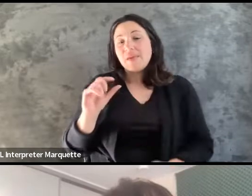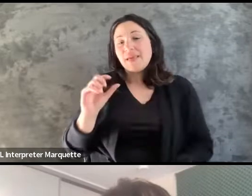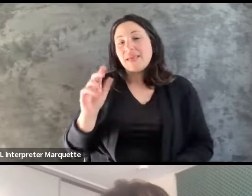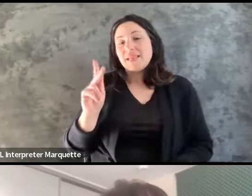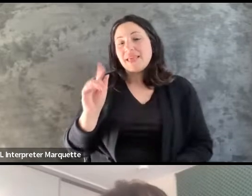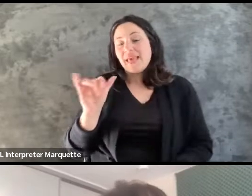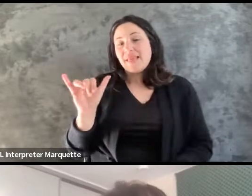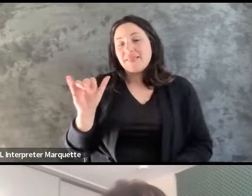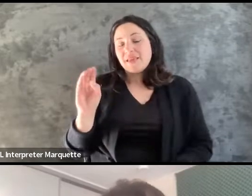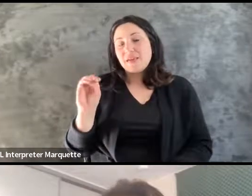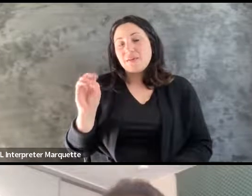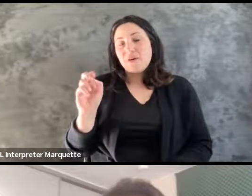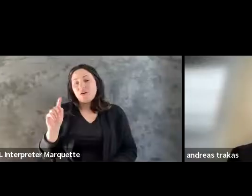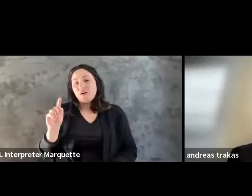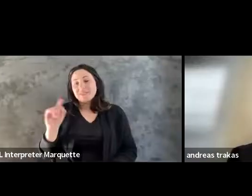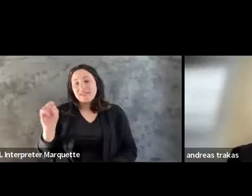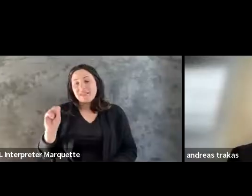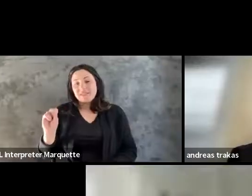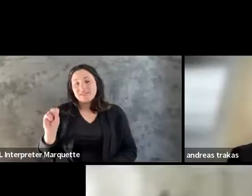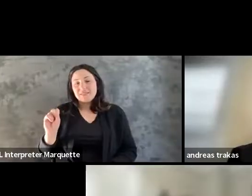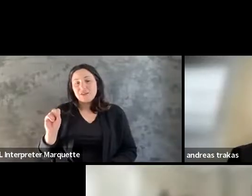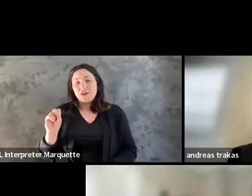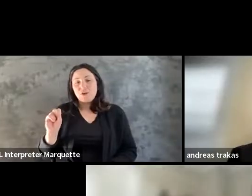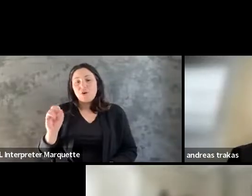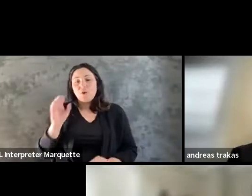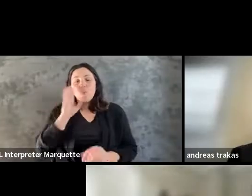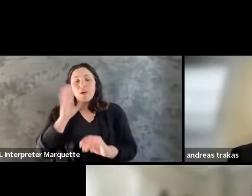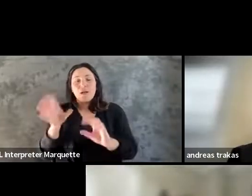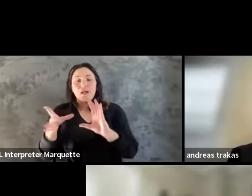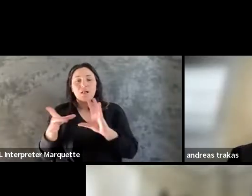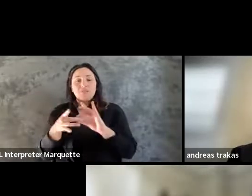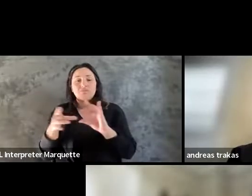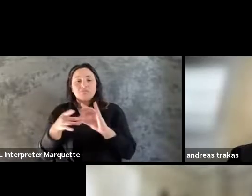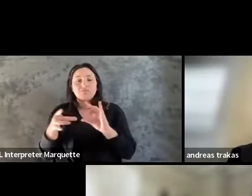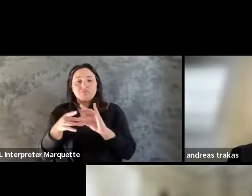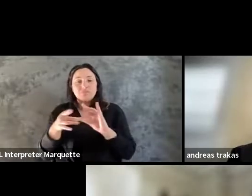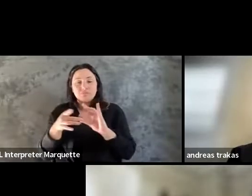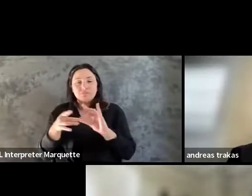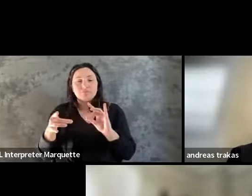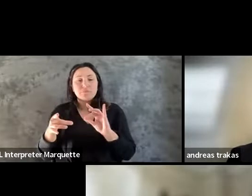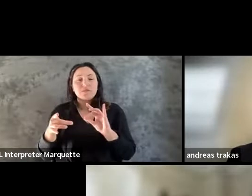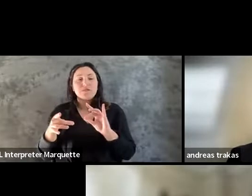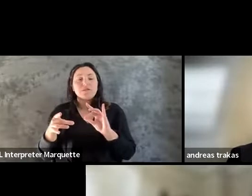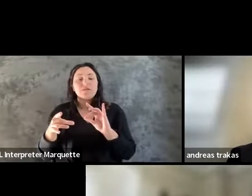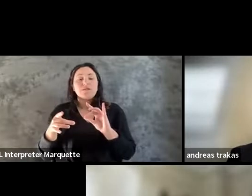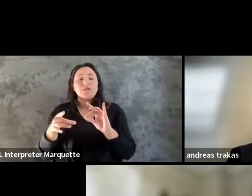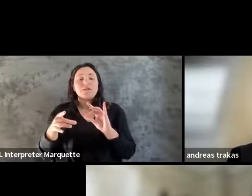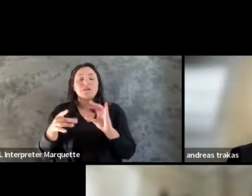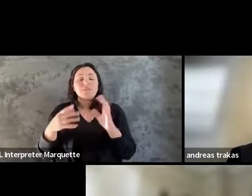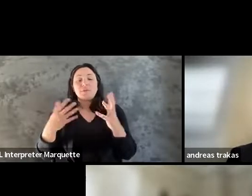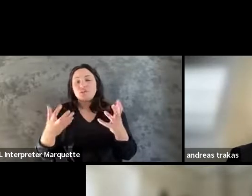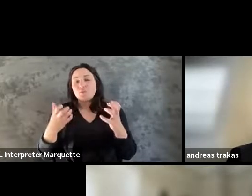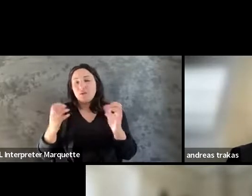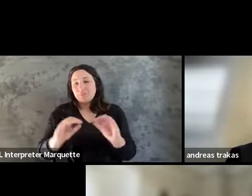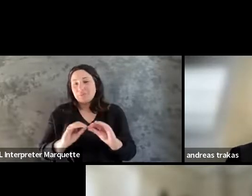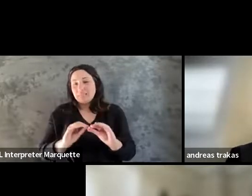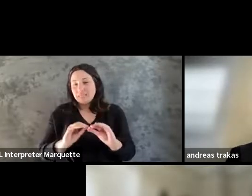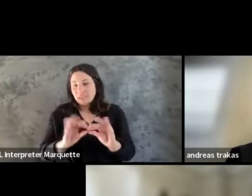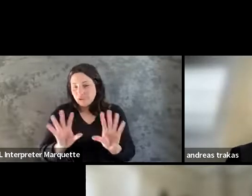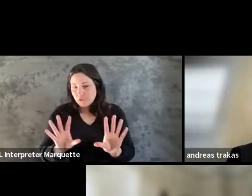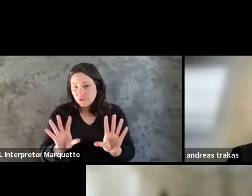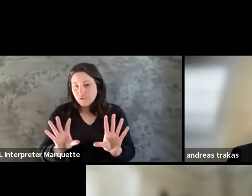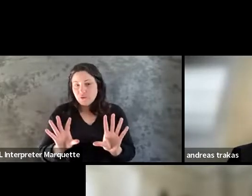over where we sit in relation to that. But I just wanted to be clear with everyone